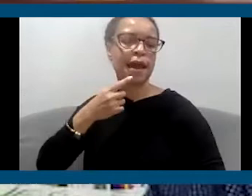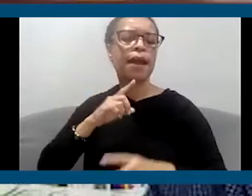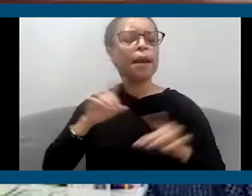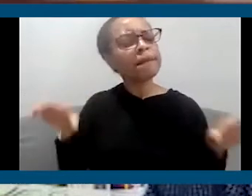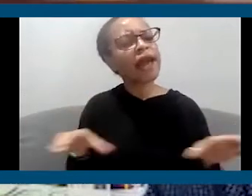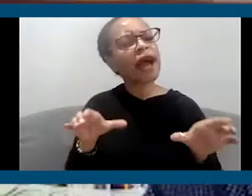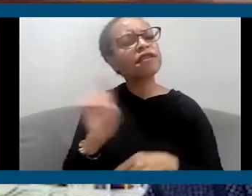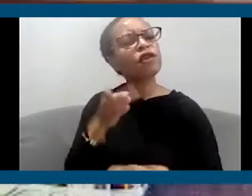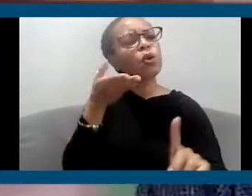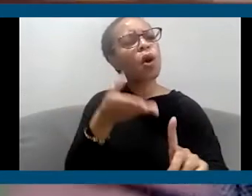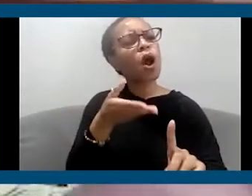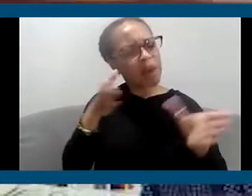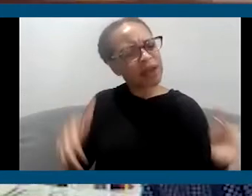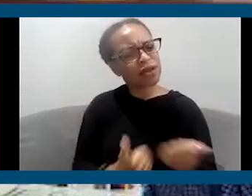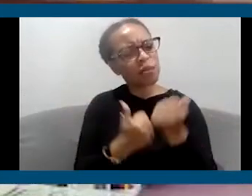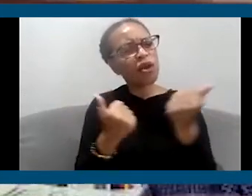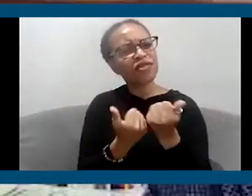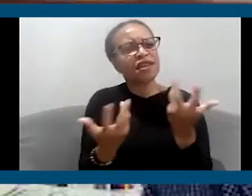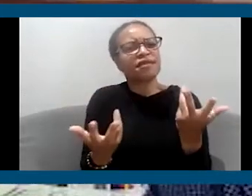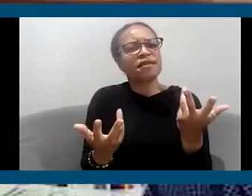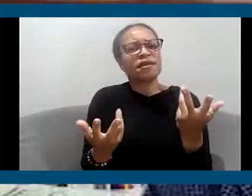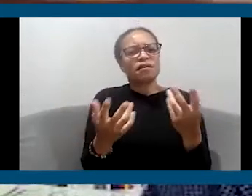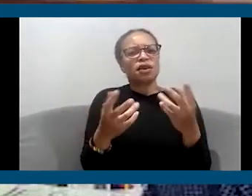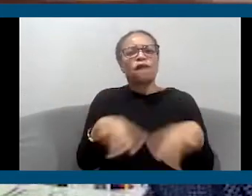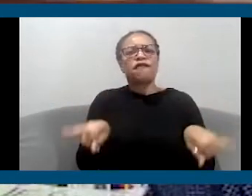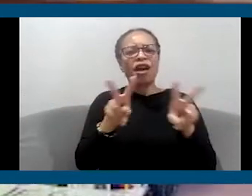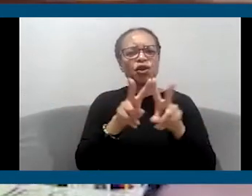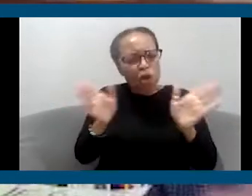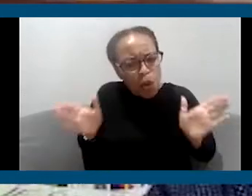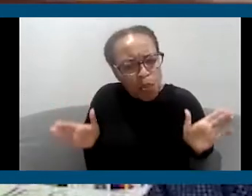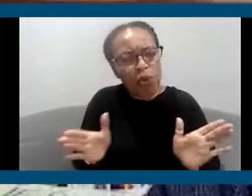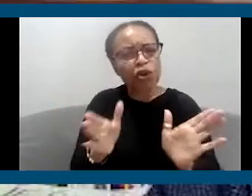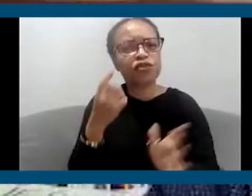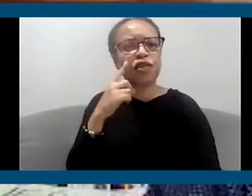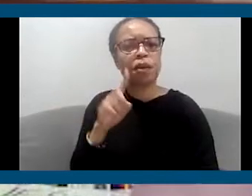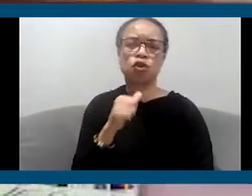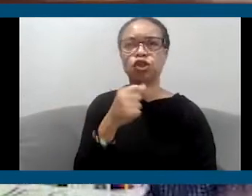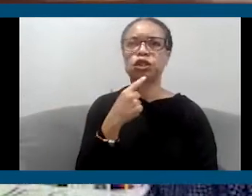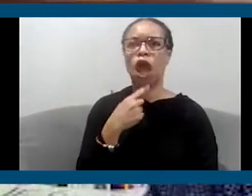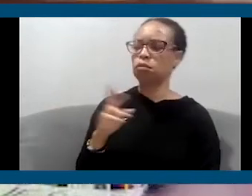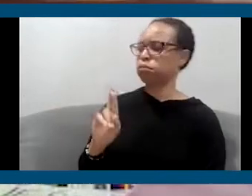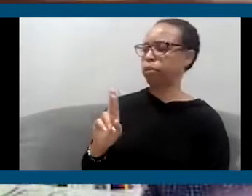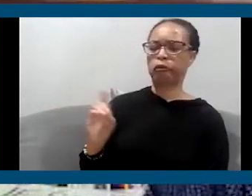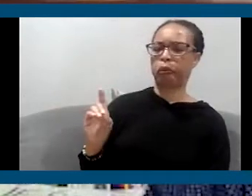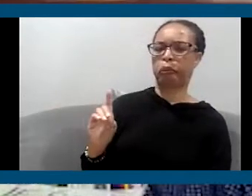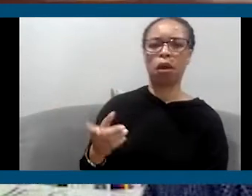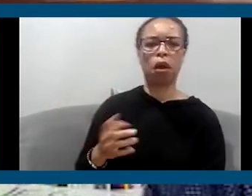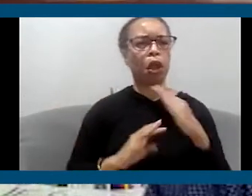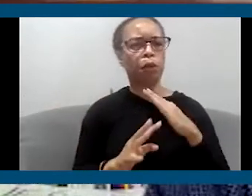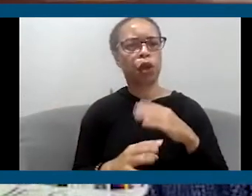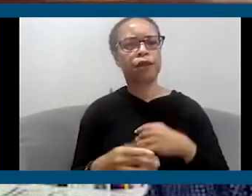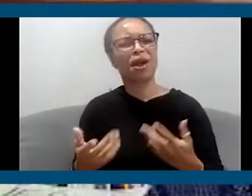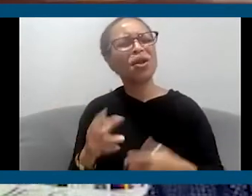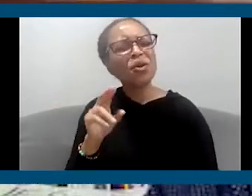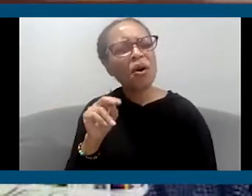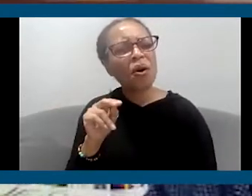values. Don't just say I'm a Republican or I'm a Democrat. Push for these values, equality for immigrants, for minorities, etc. And if